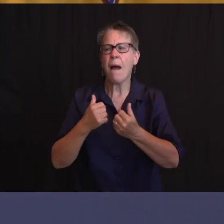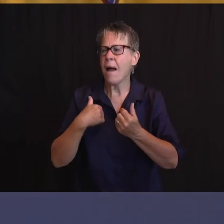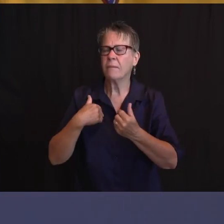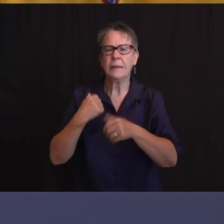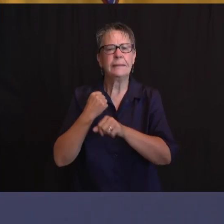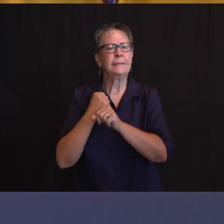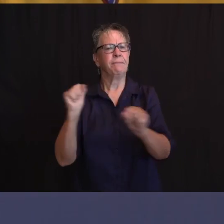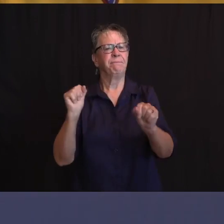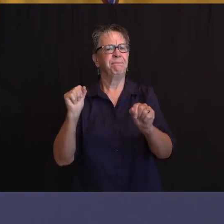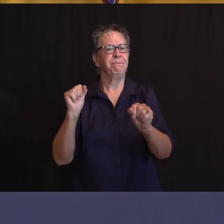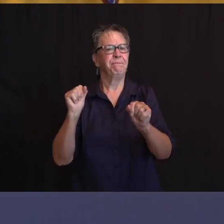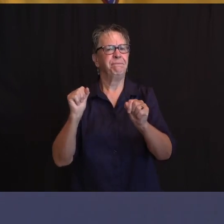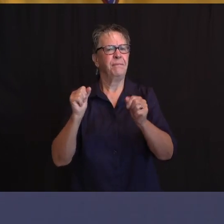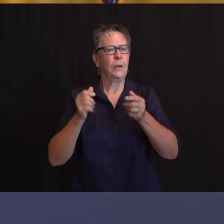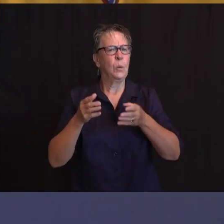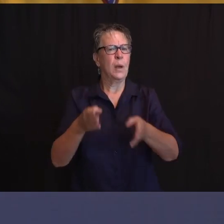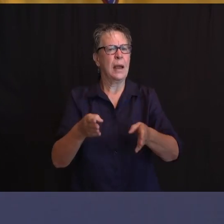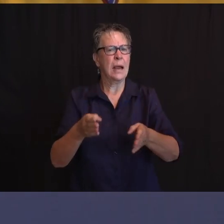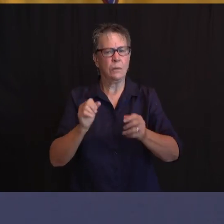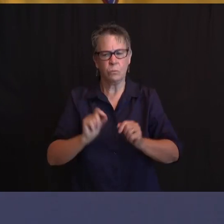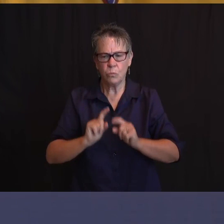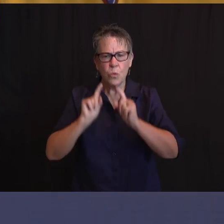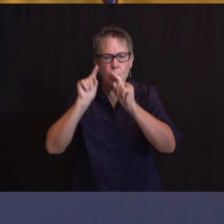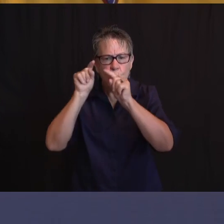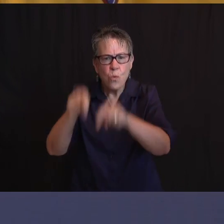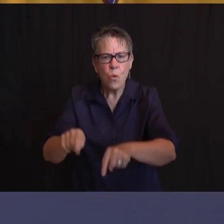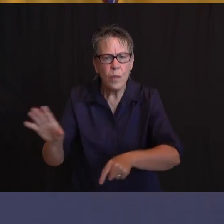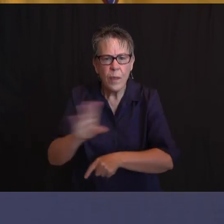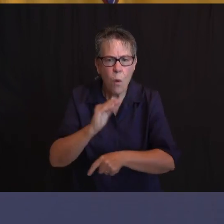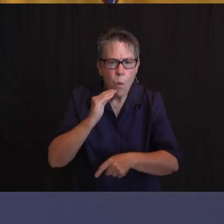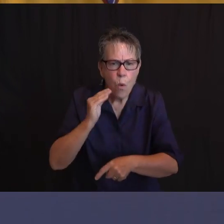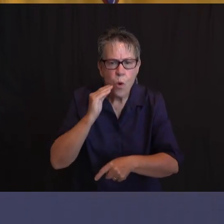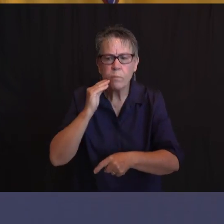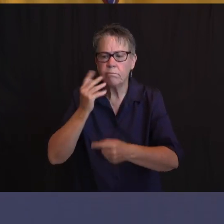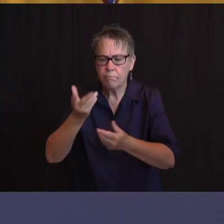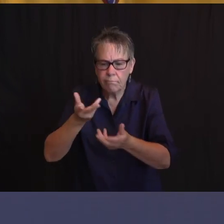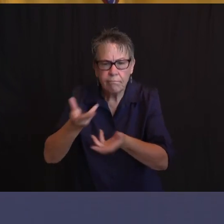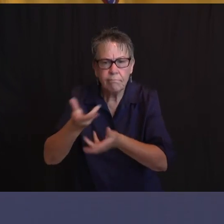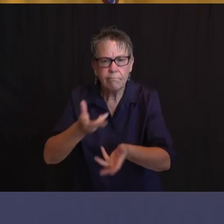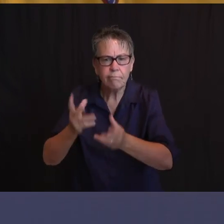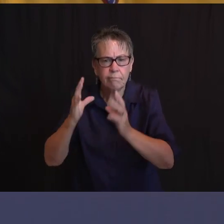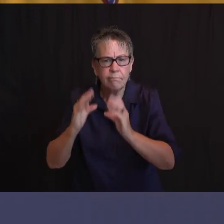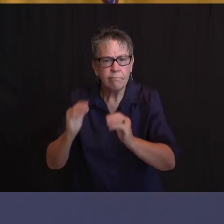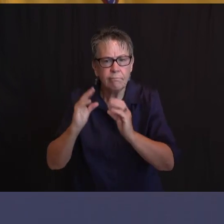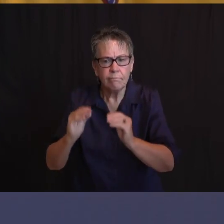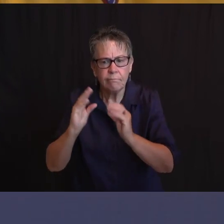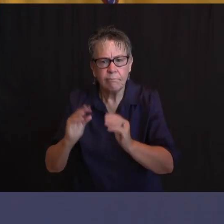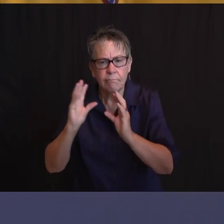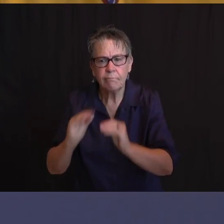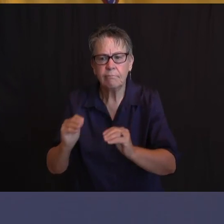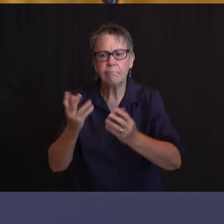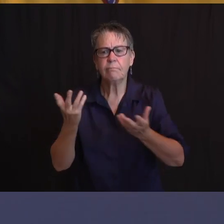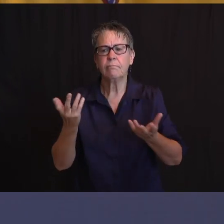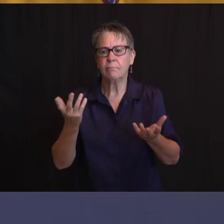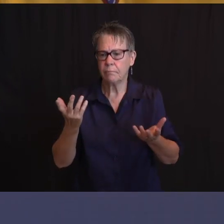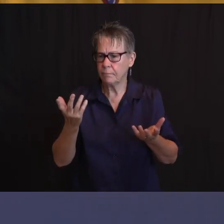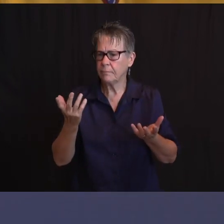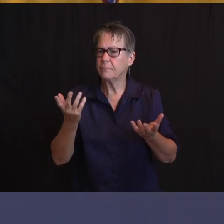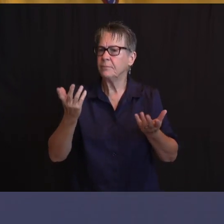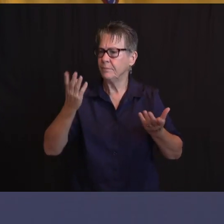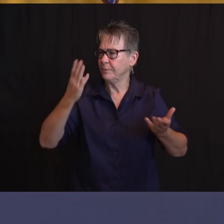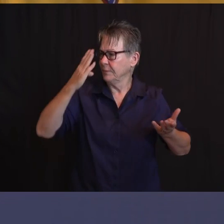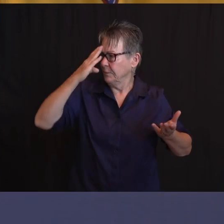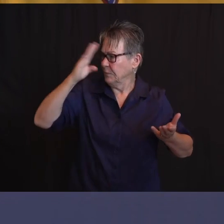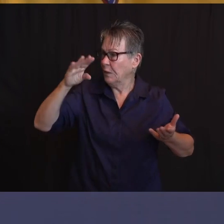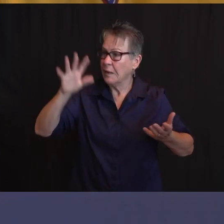definition, a potentially higher vulnerability community that we've got to be very careful of. And non-English speaking, perhaps not the same level